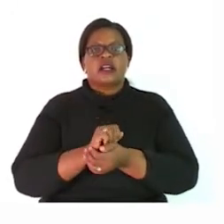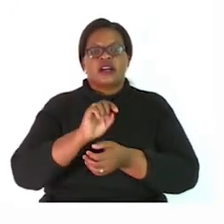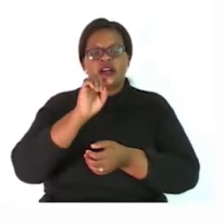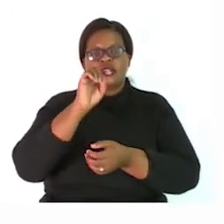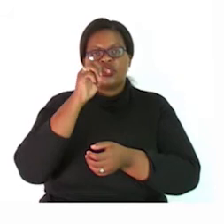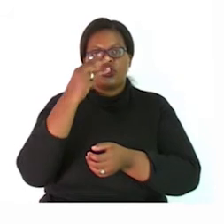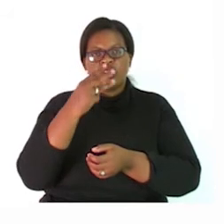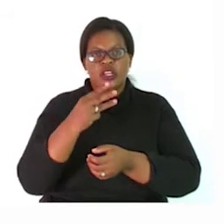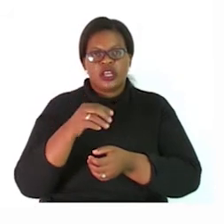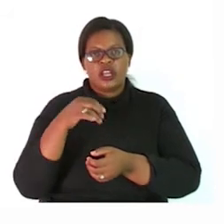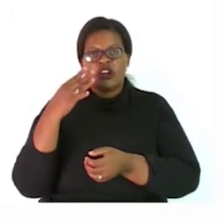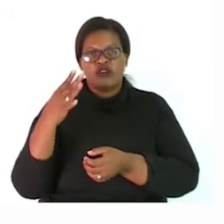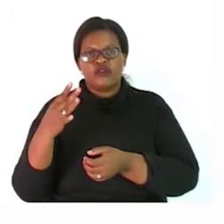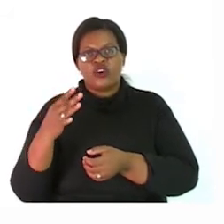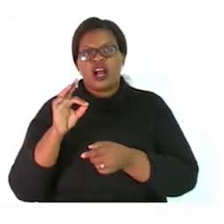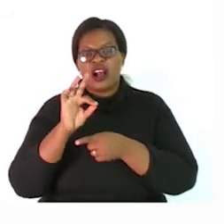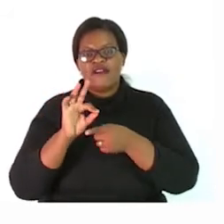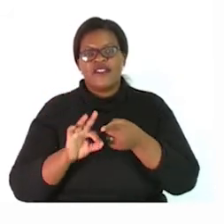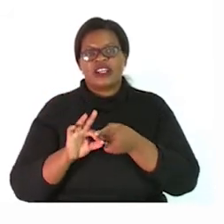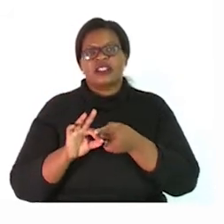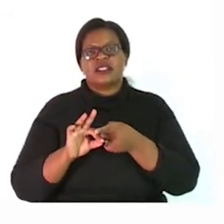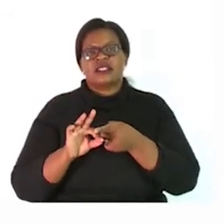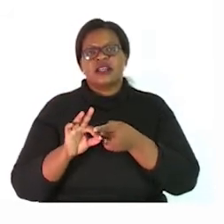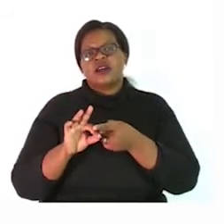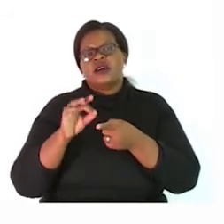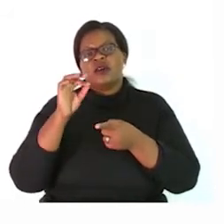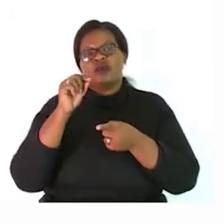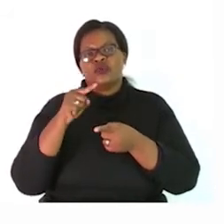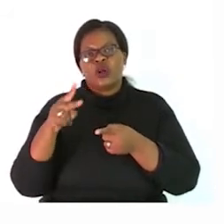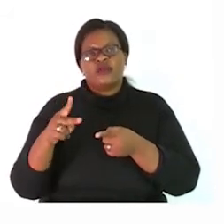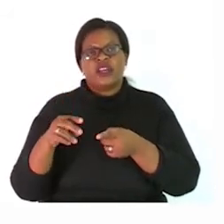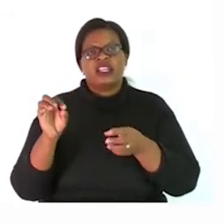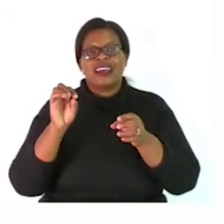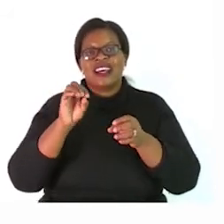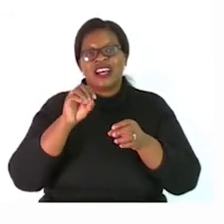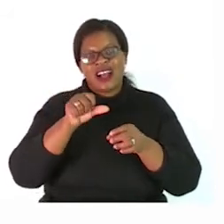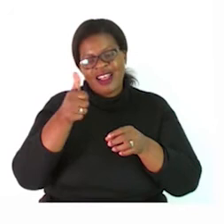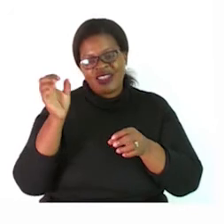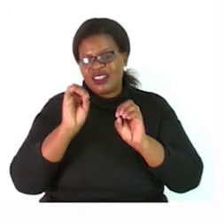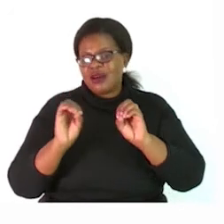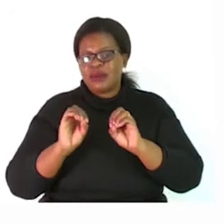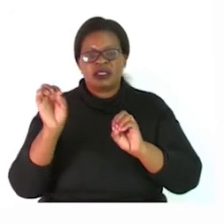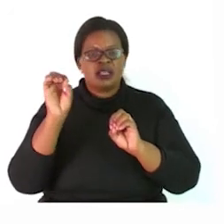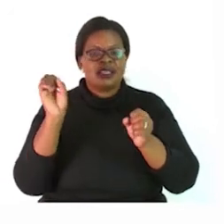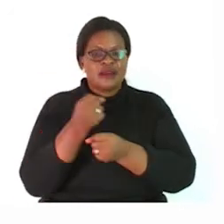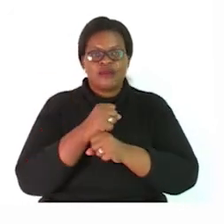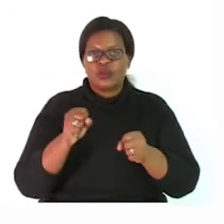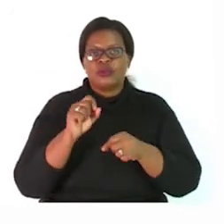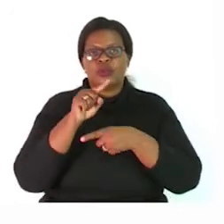other number can divide into 12 without a remainder. So what are the factors of